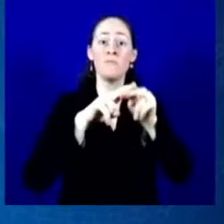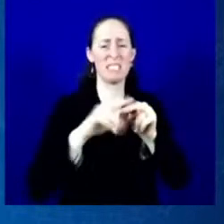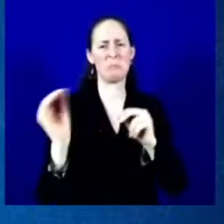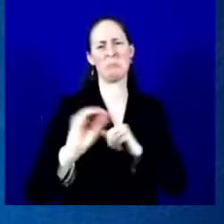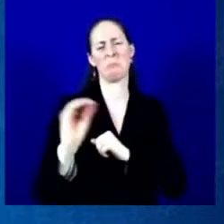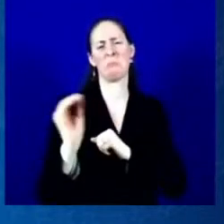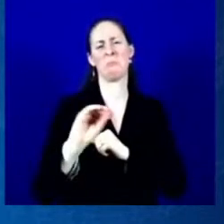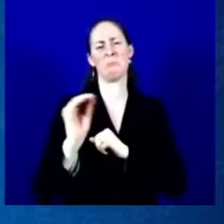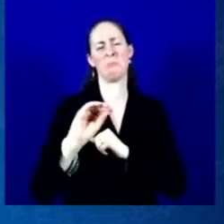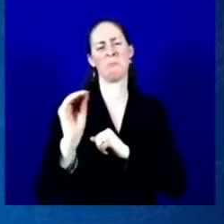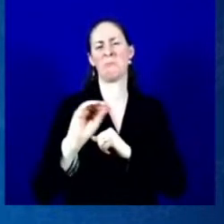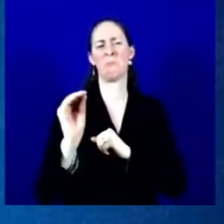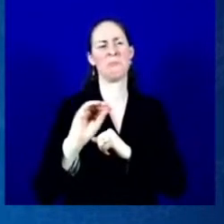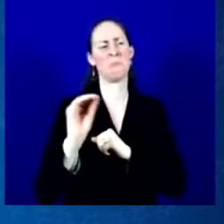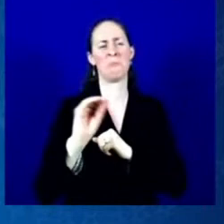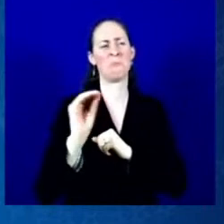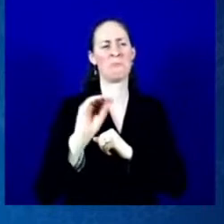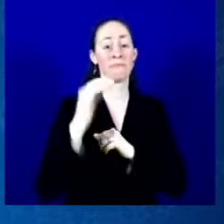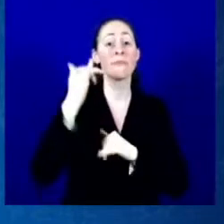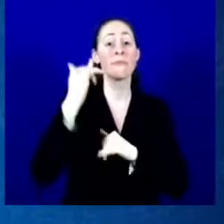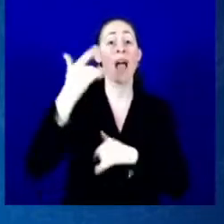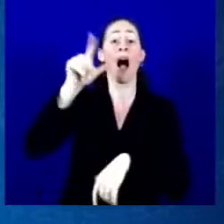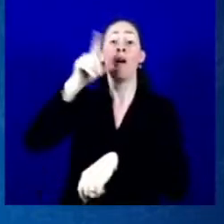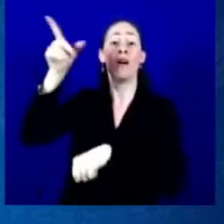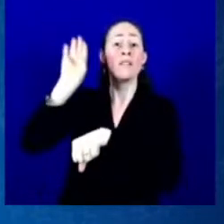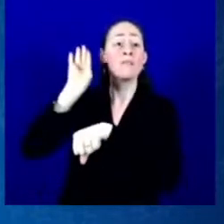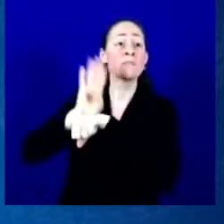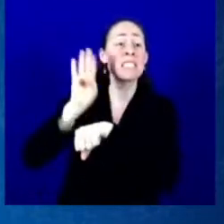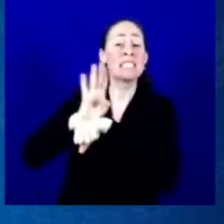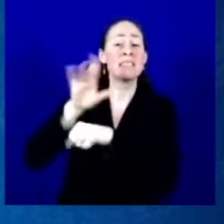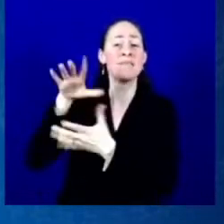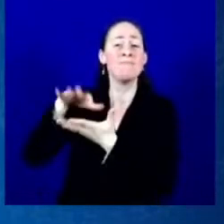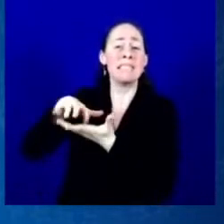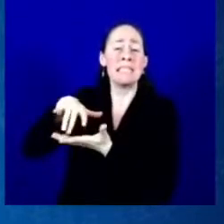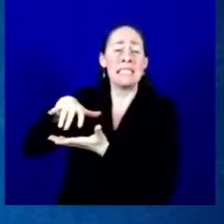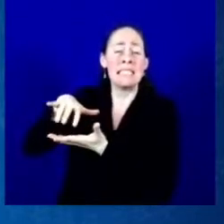to pay their fair share. Just their fair share.